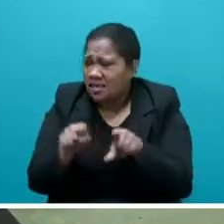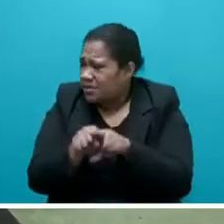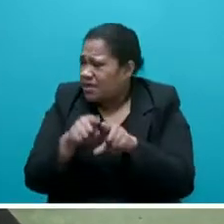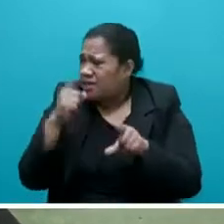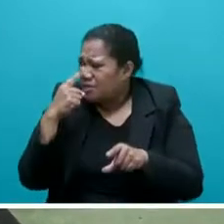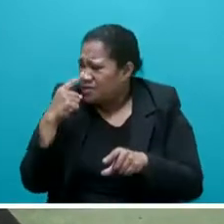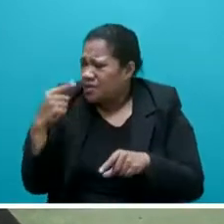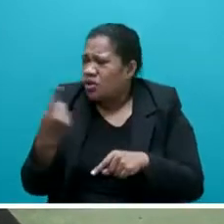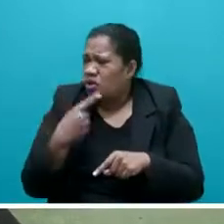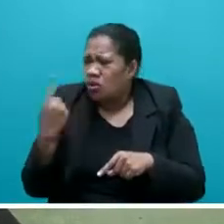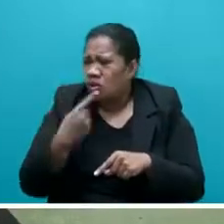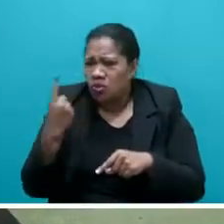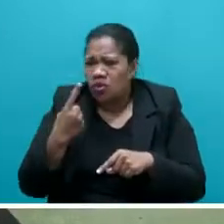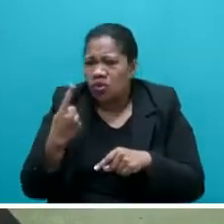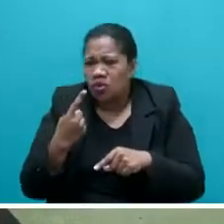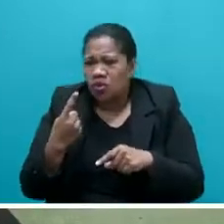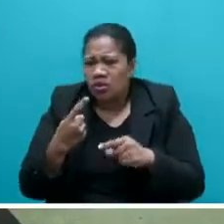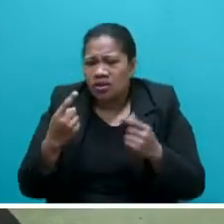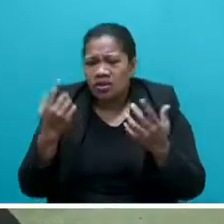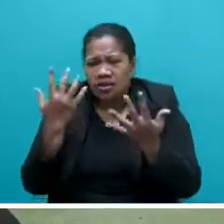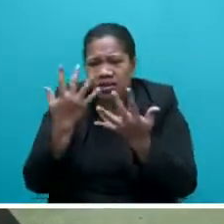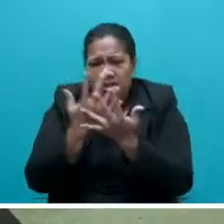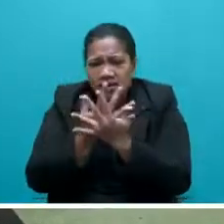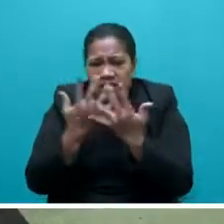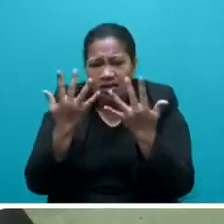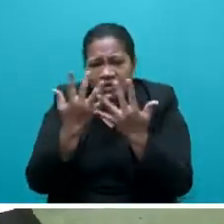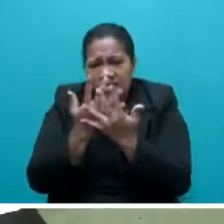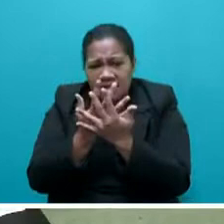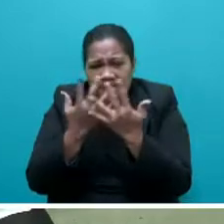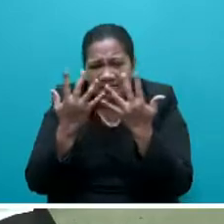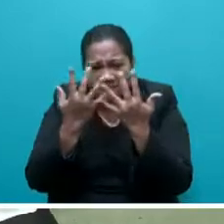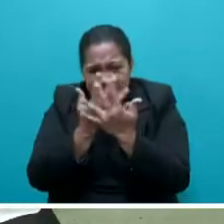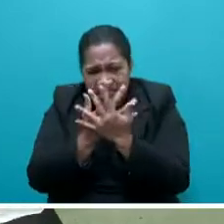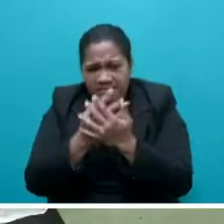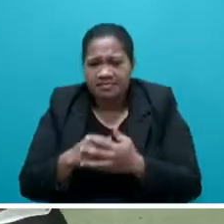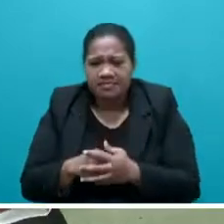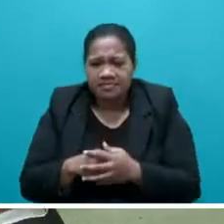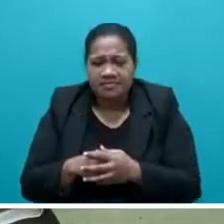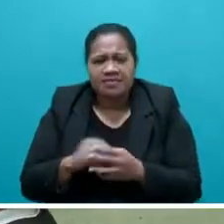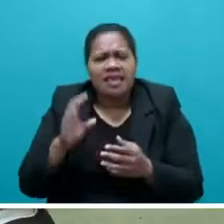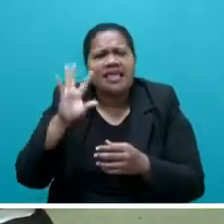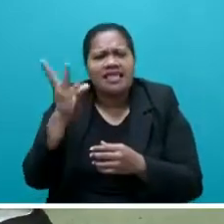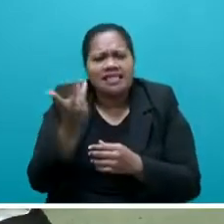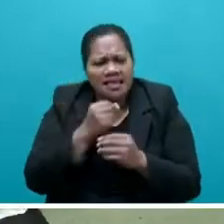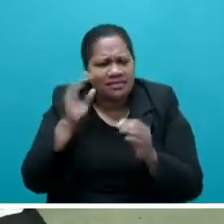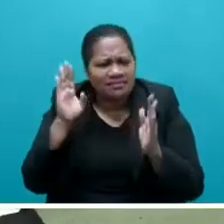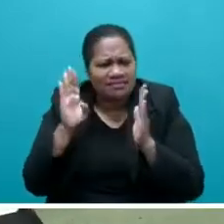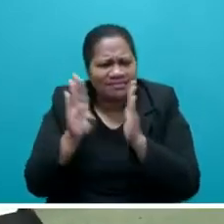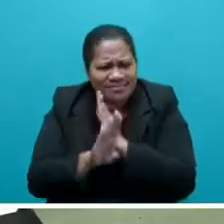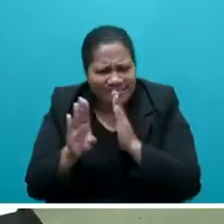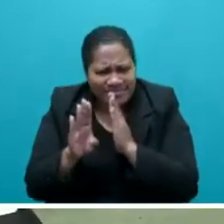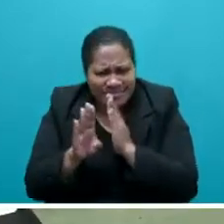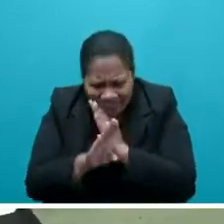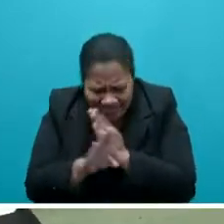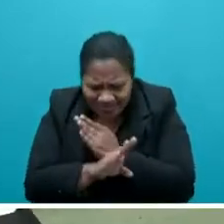hide facts. Mr. Speaker, sir, they deliberately hide facts. And